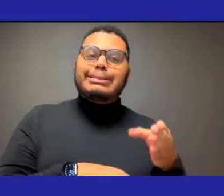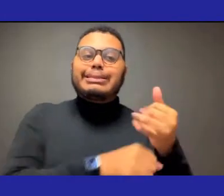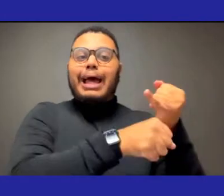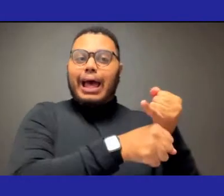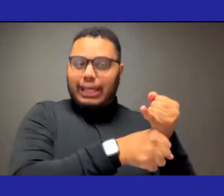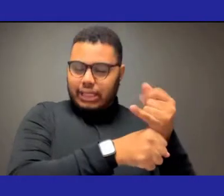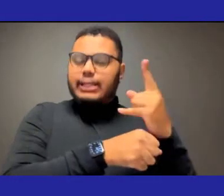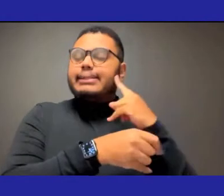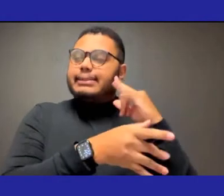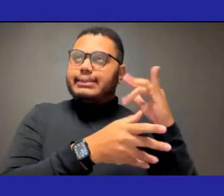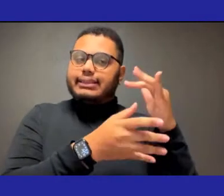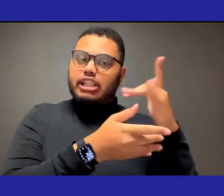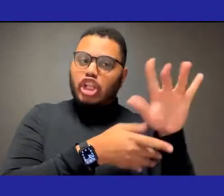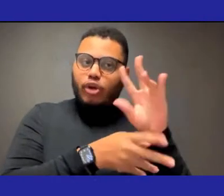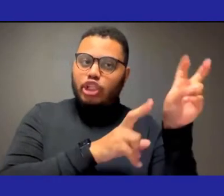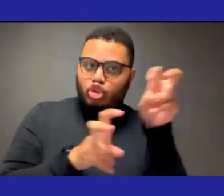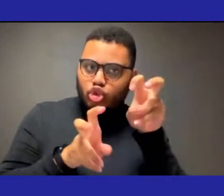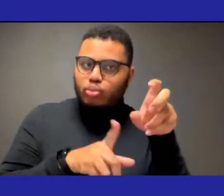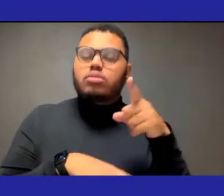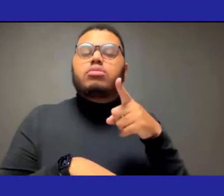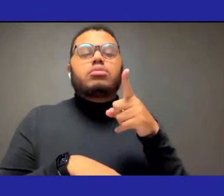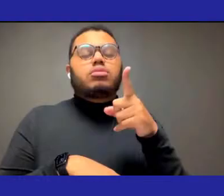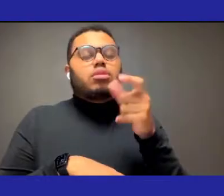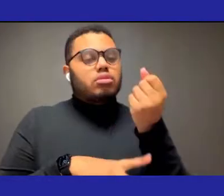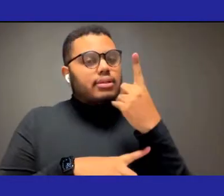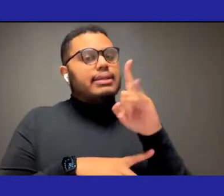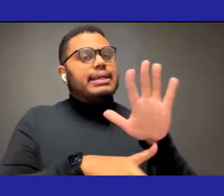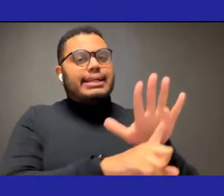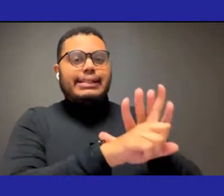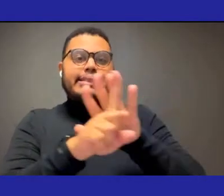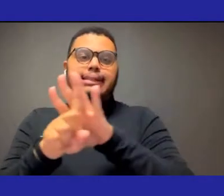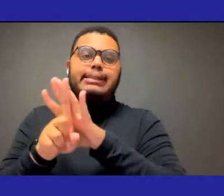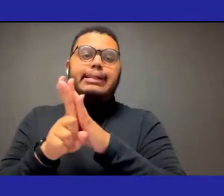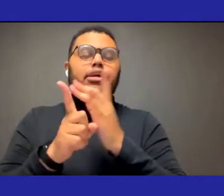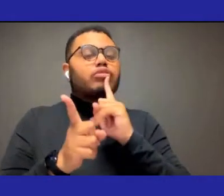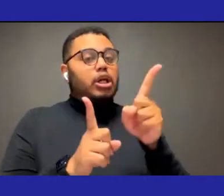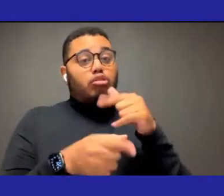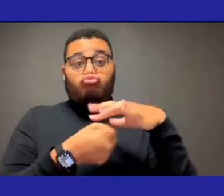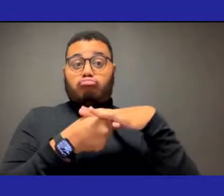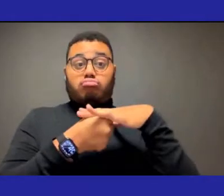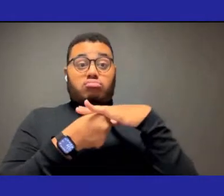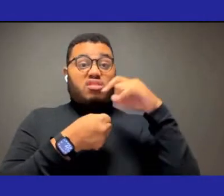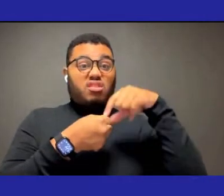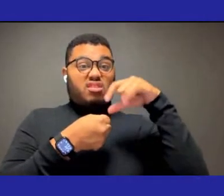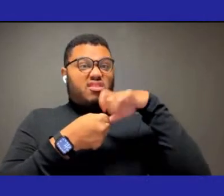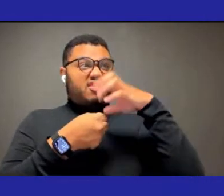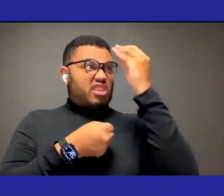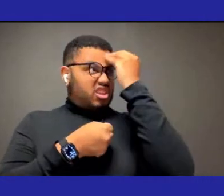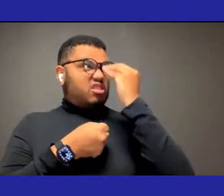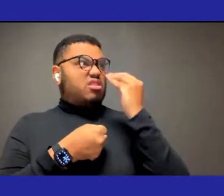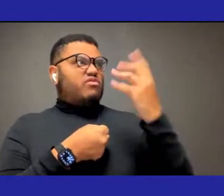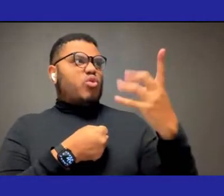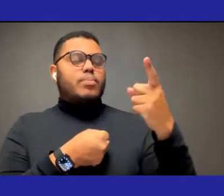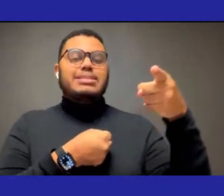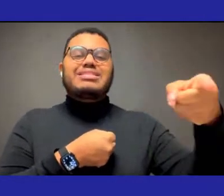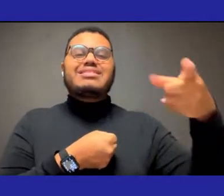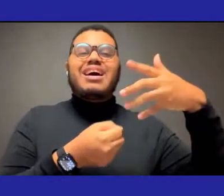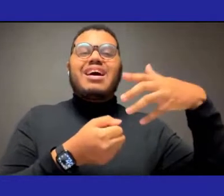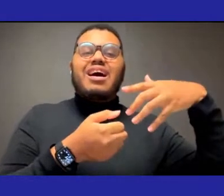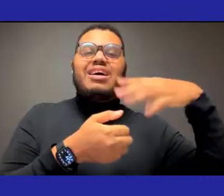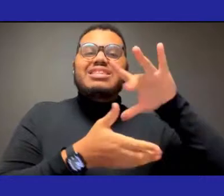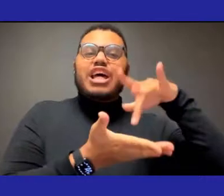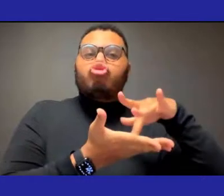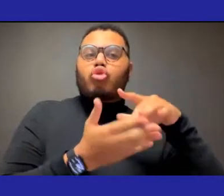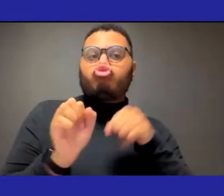think understanding each one is really, it's the local that then informs the central strategy that we've implemented.